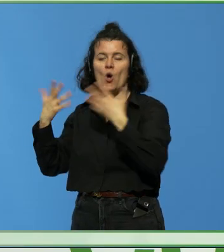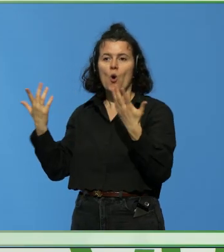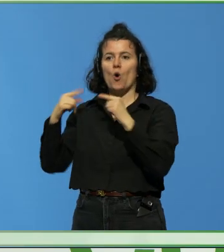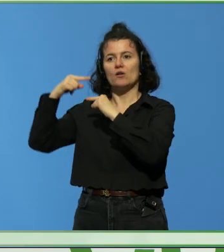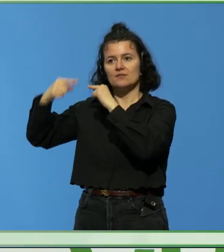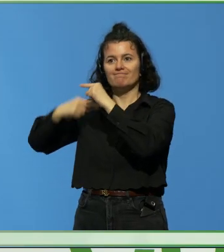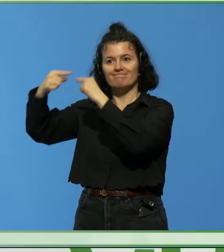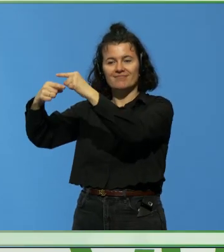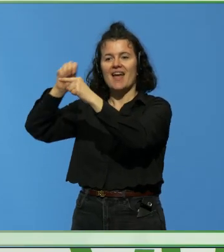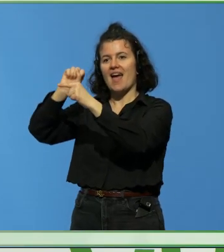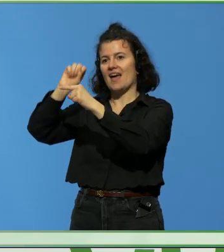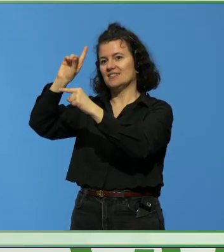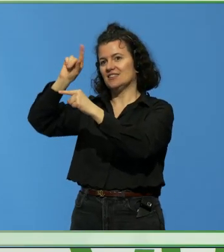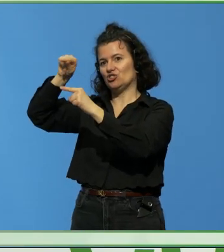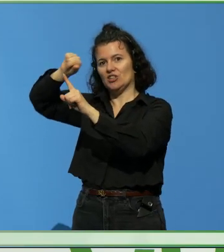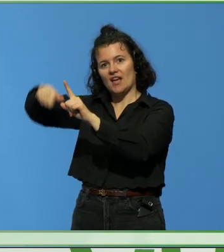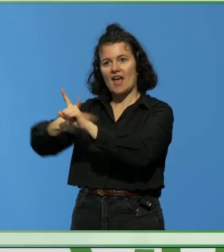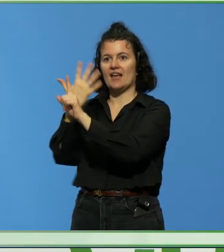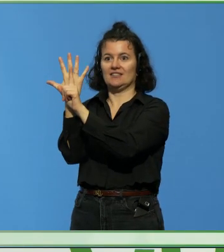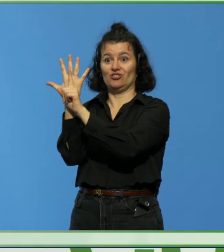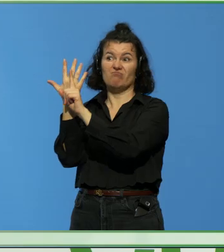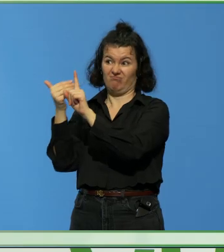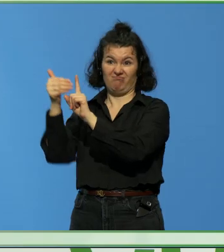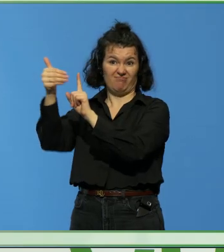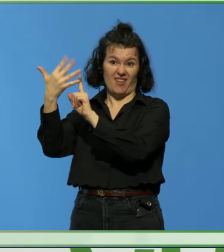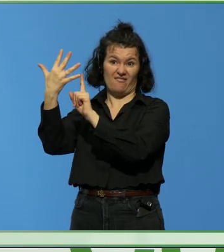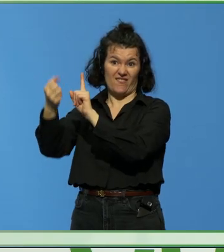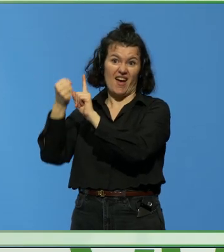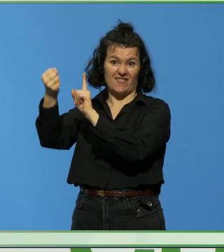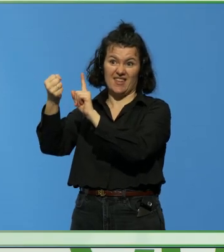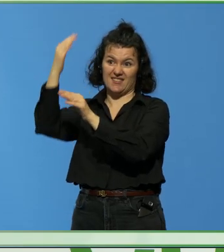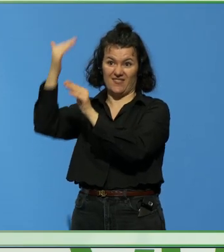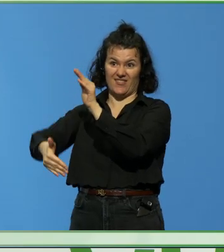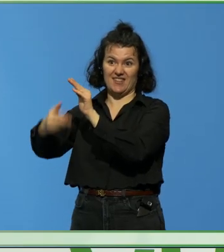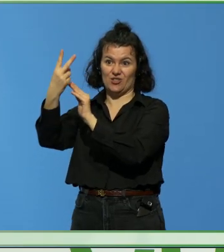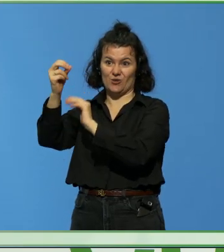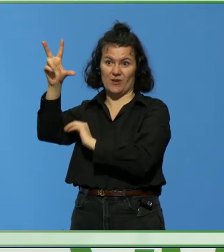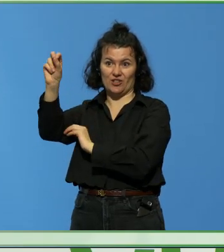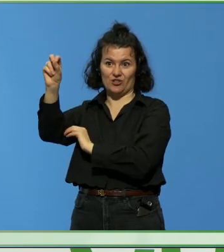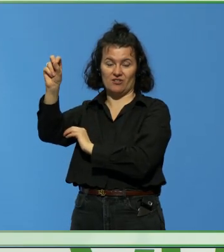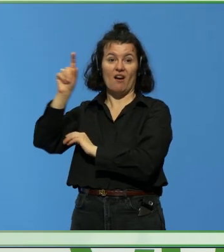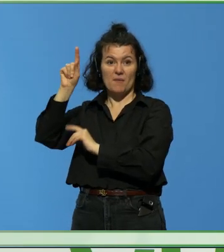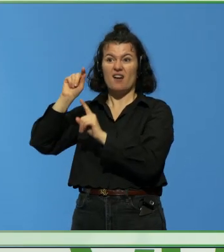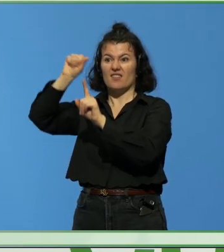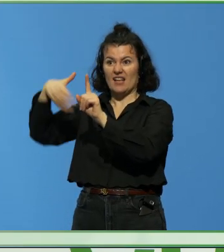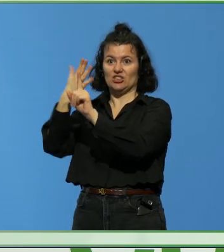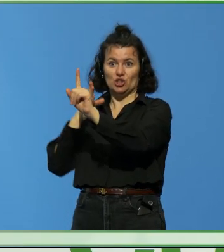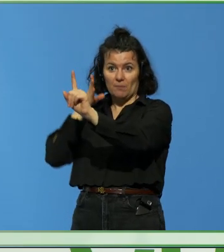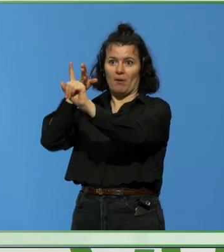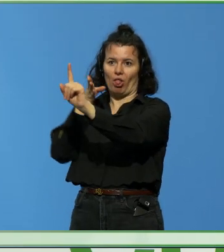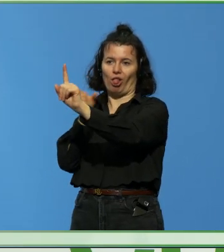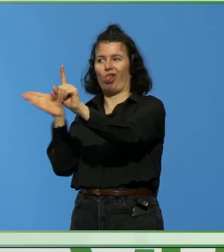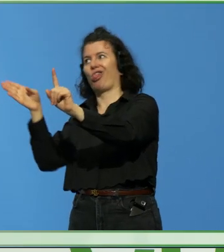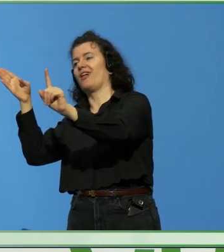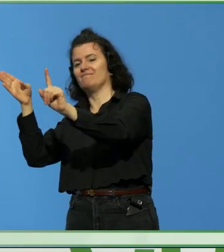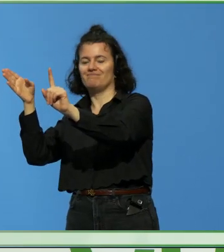Goals implementation, only 5 years remaining, and we're still like struggling. So this is the platform where we can connect